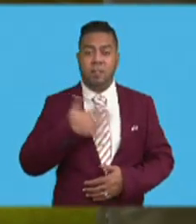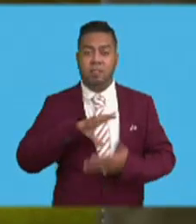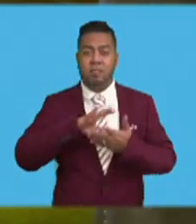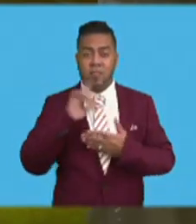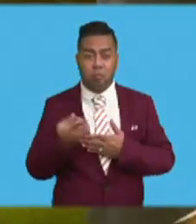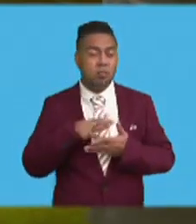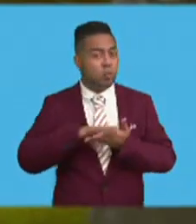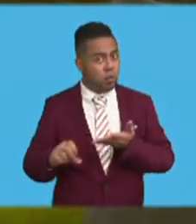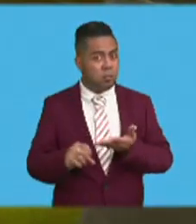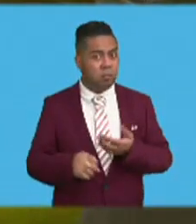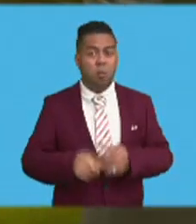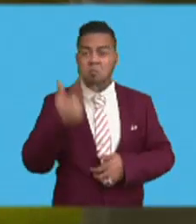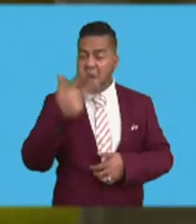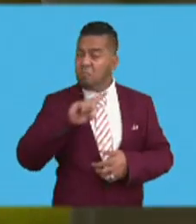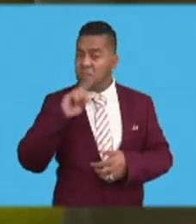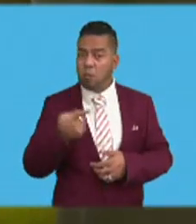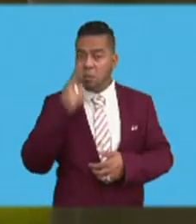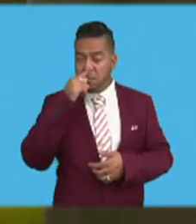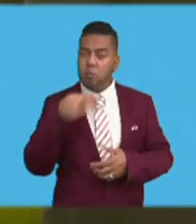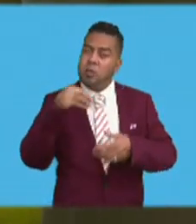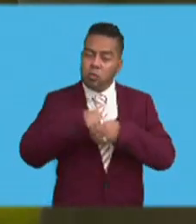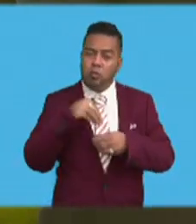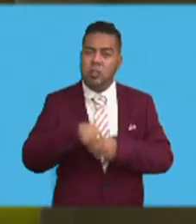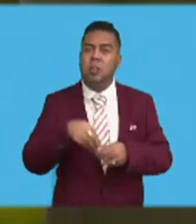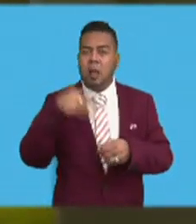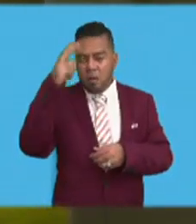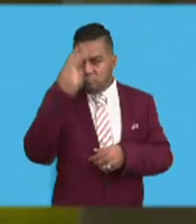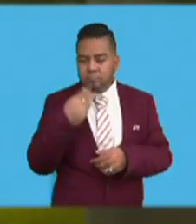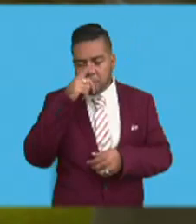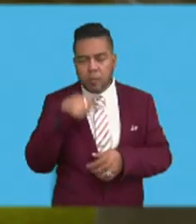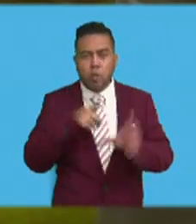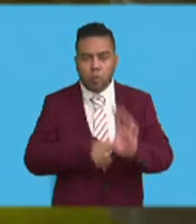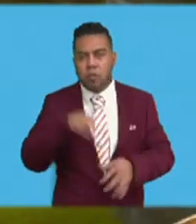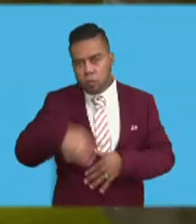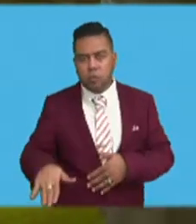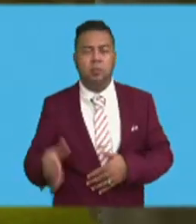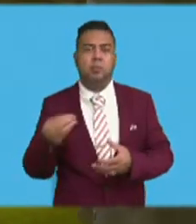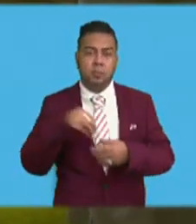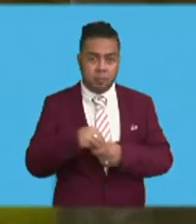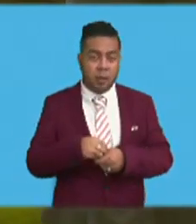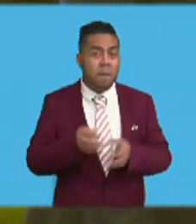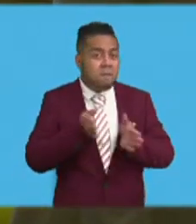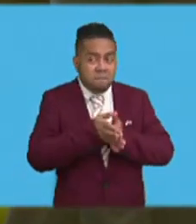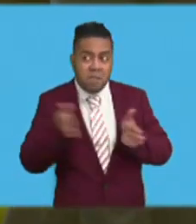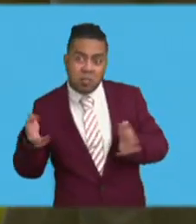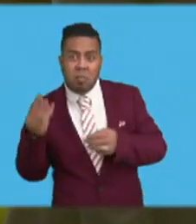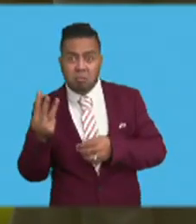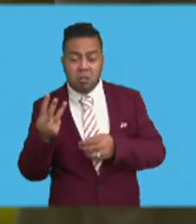benefit approximately 8,000 people, including elderly, parents, youth, students, and children, of course. Phase 3 will be proposed